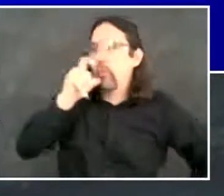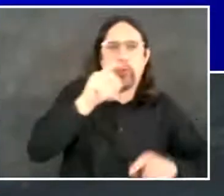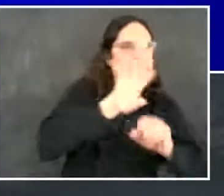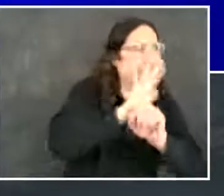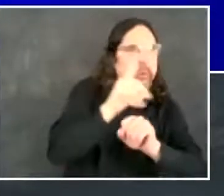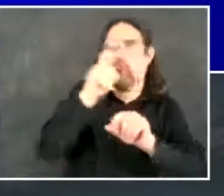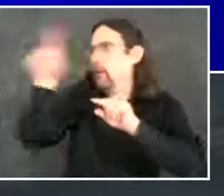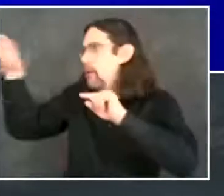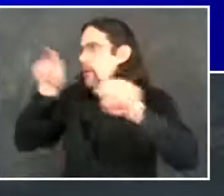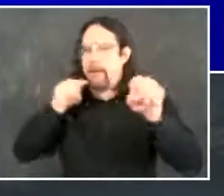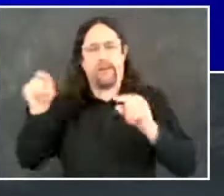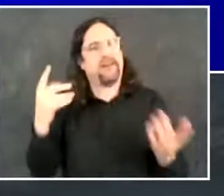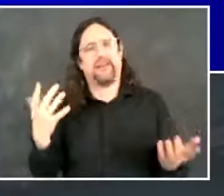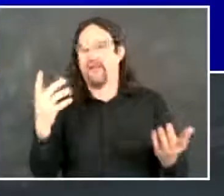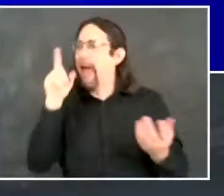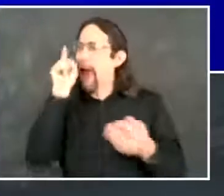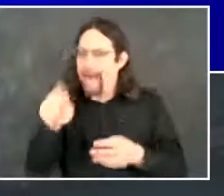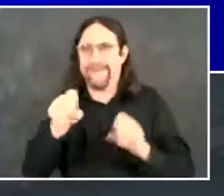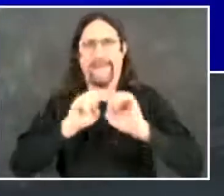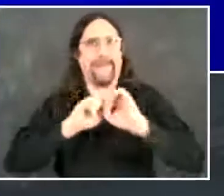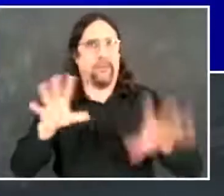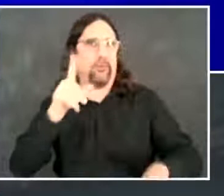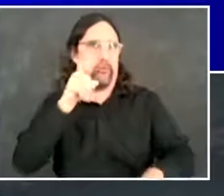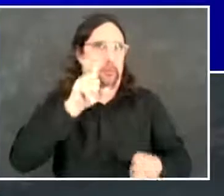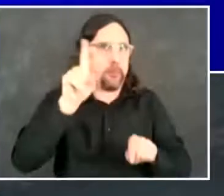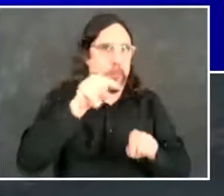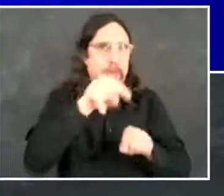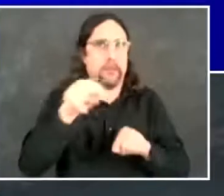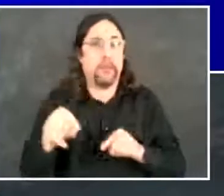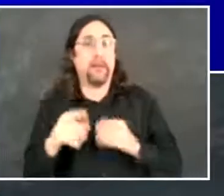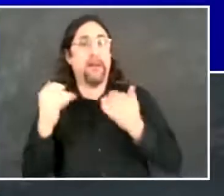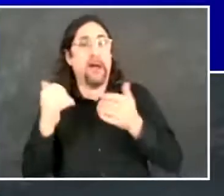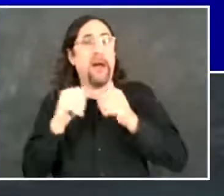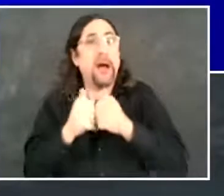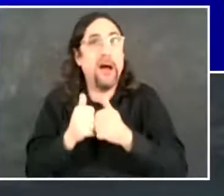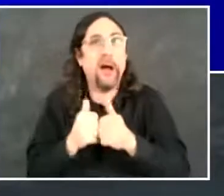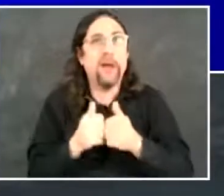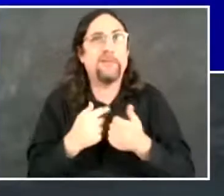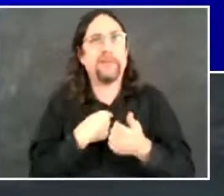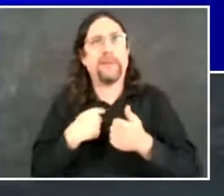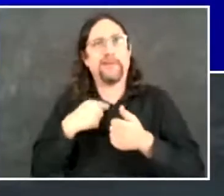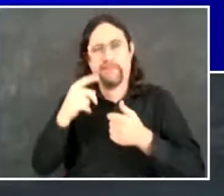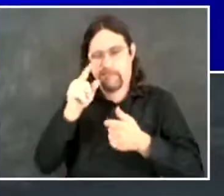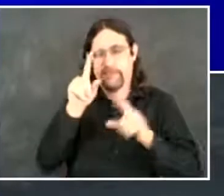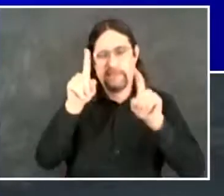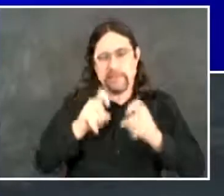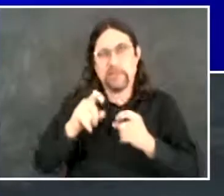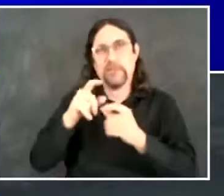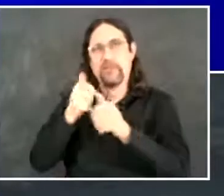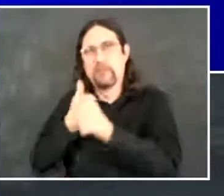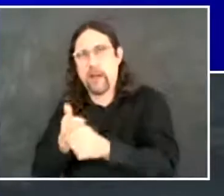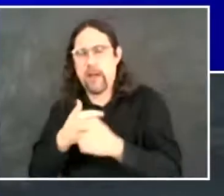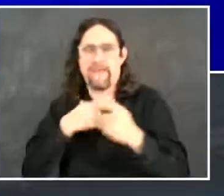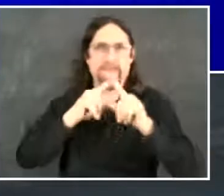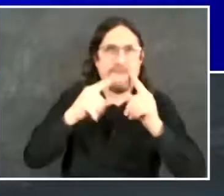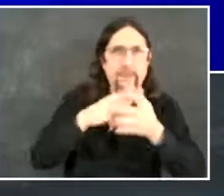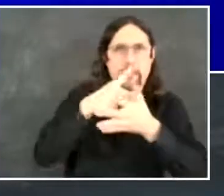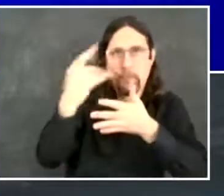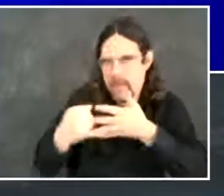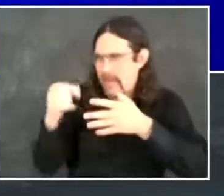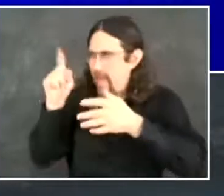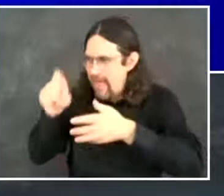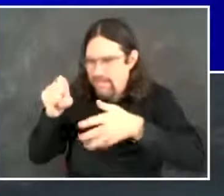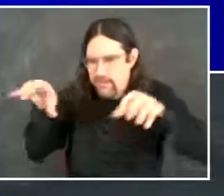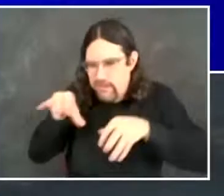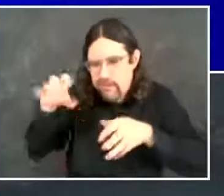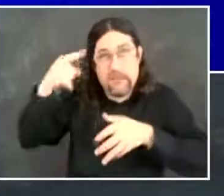effort. Remember, everyone who goes into a hotel for isolation or quarantine needs all the supports that have to go with it. They need the food, they need support from